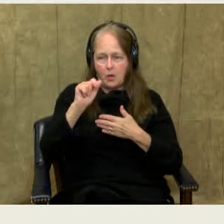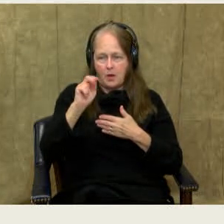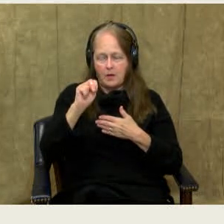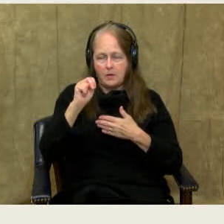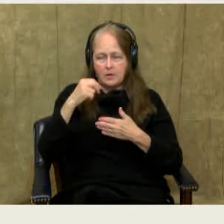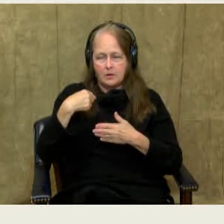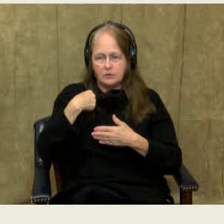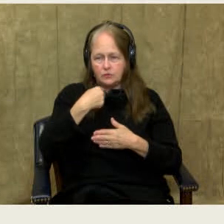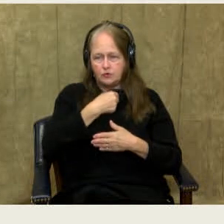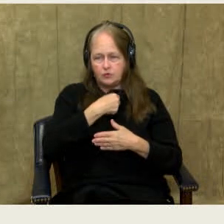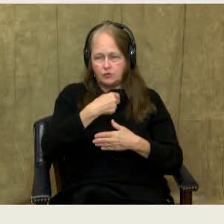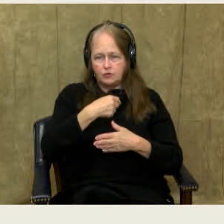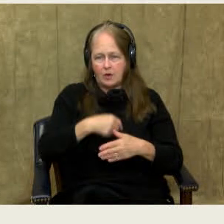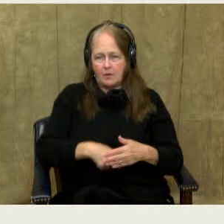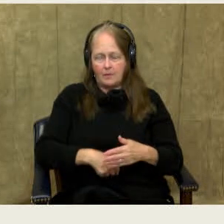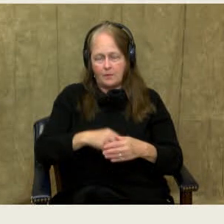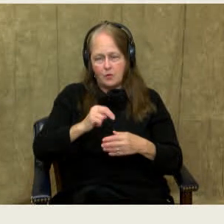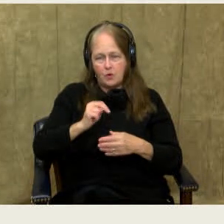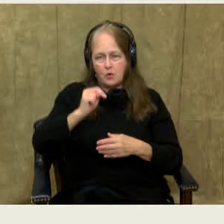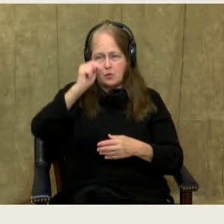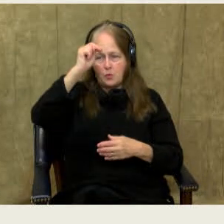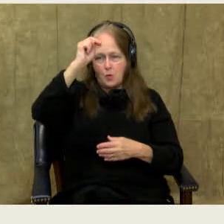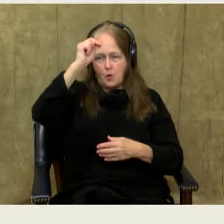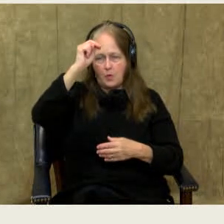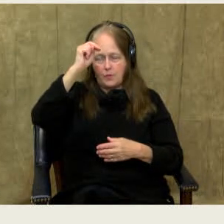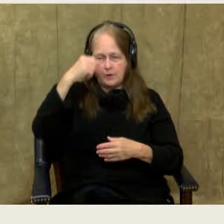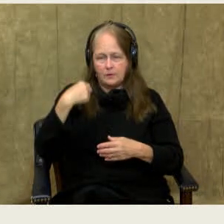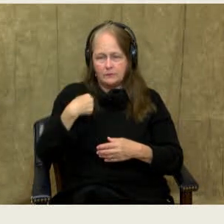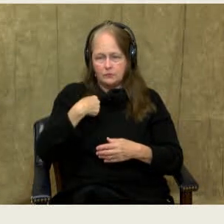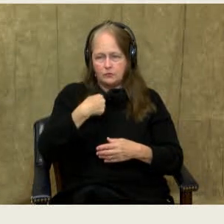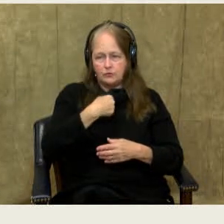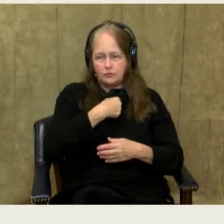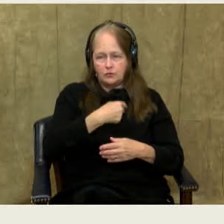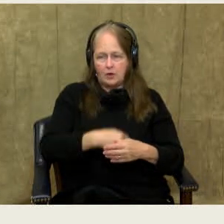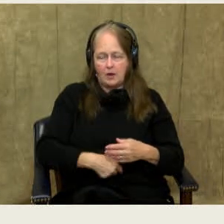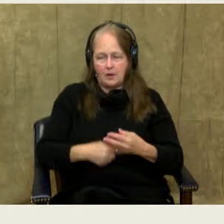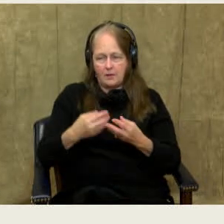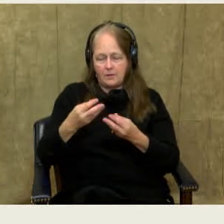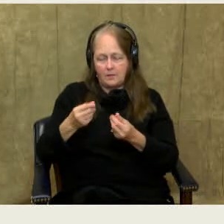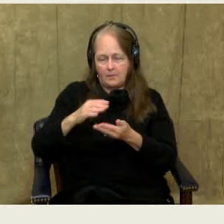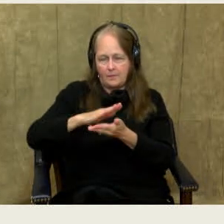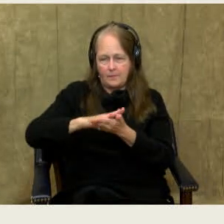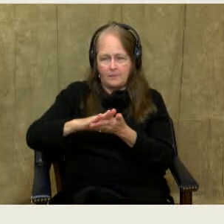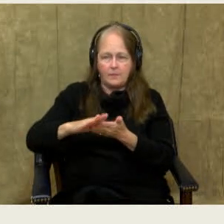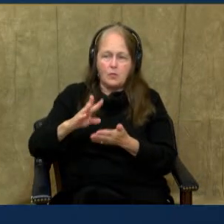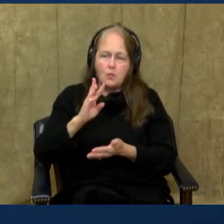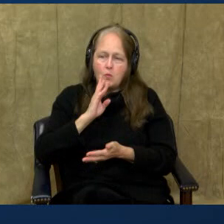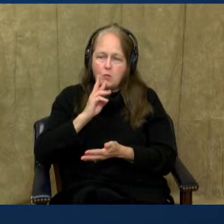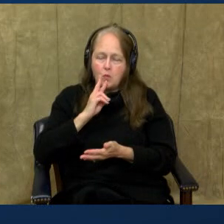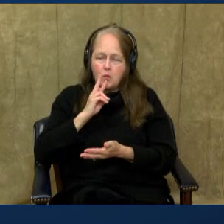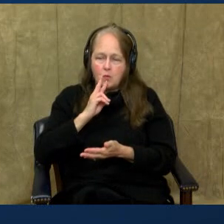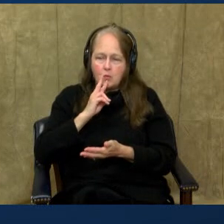we have to talk about the North China Plain, and that's the low-lying areas around the coast.